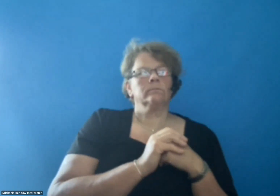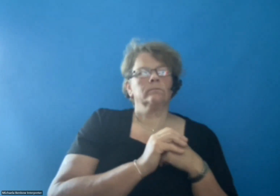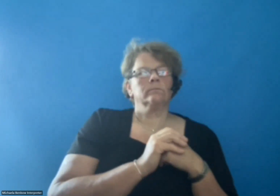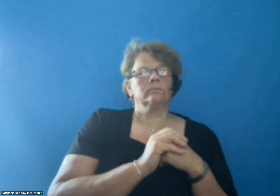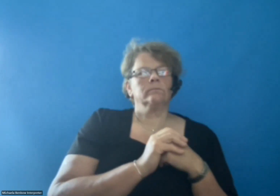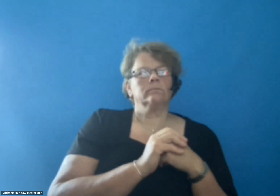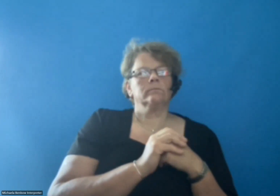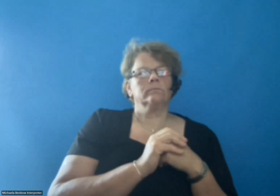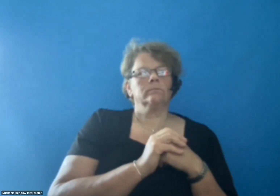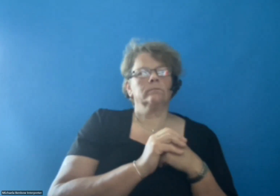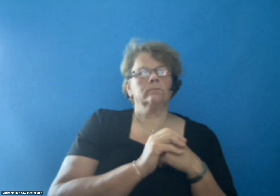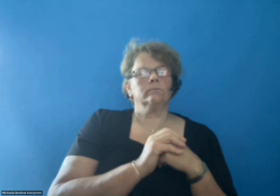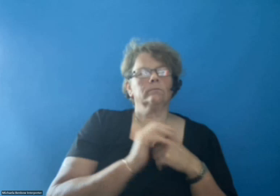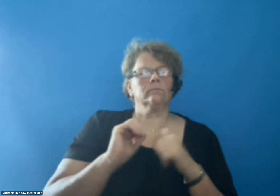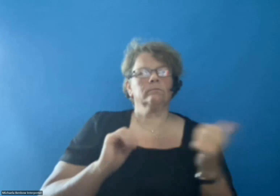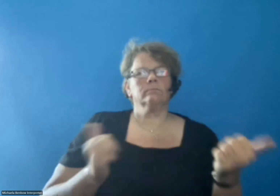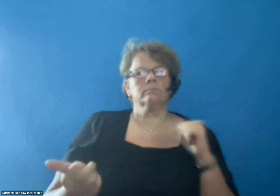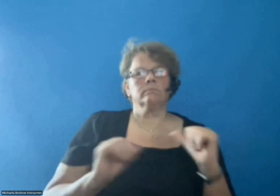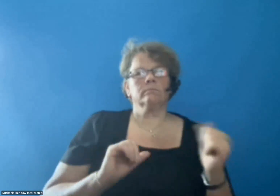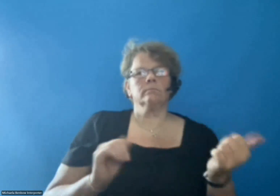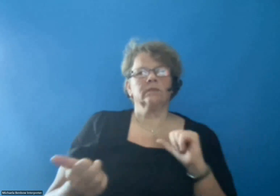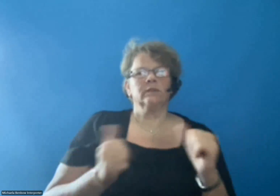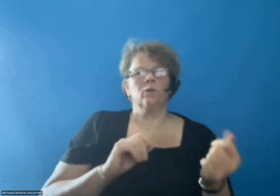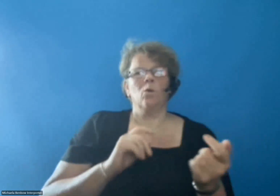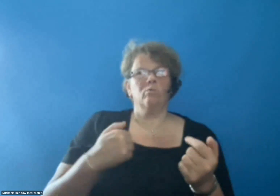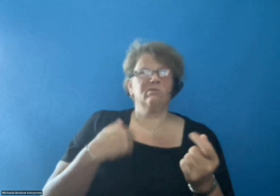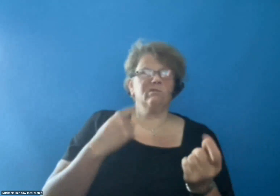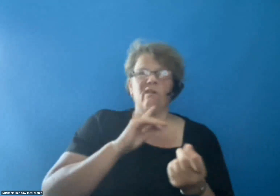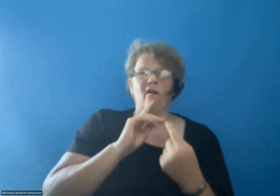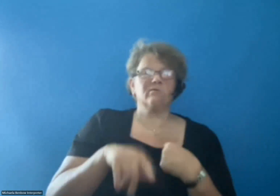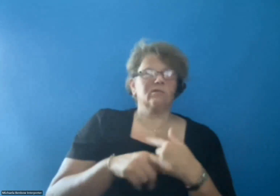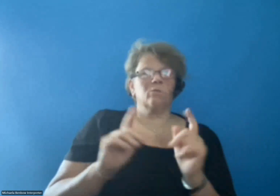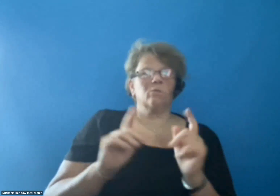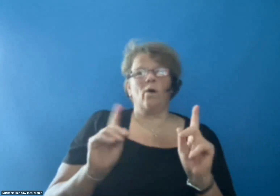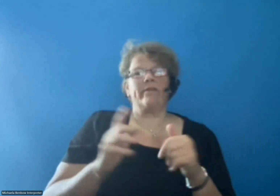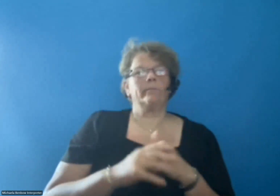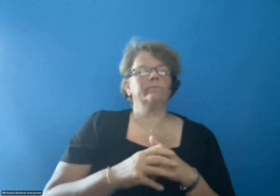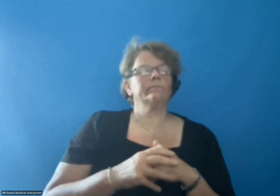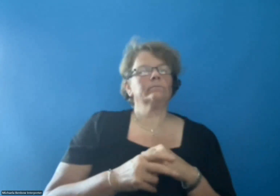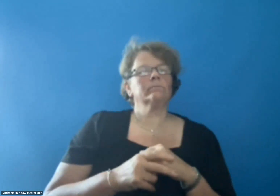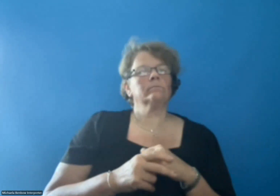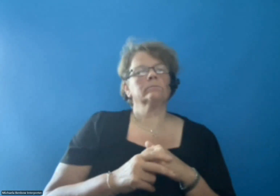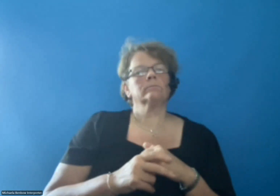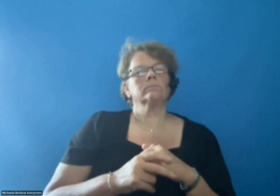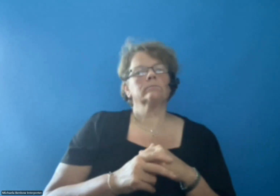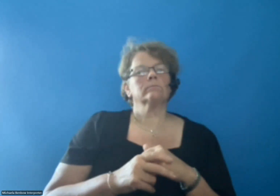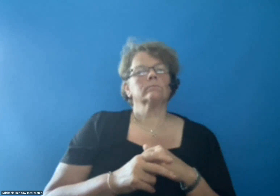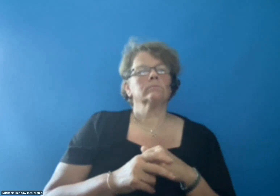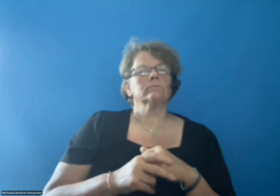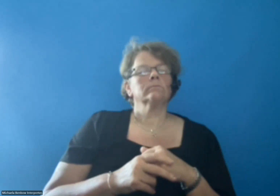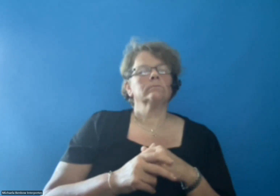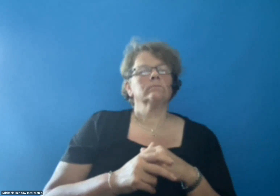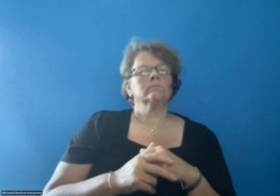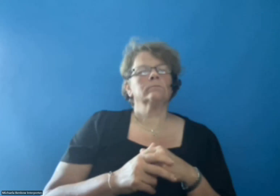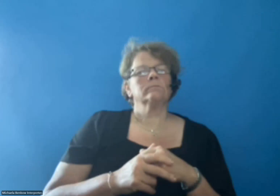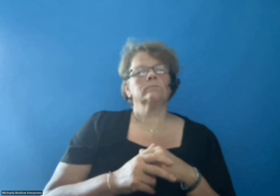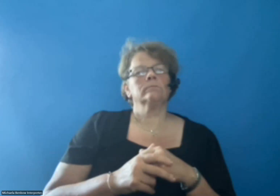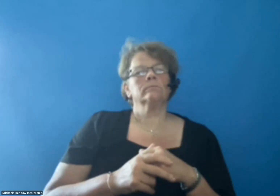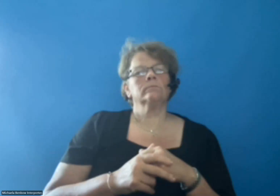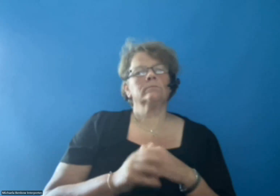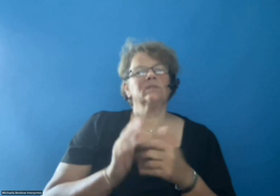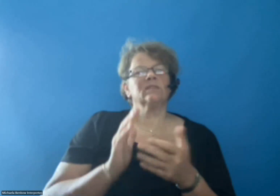Are we taking one question in turn, Mark? Did I just come in and just answer? Is that okay? Yeah, that'd be great. Great, thank you. So I just want to make sure I got the format right. So yeah, no,